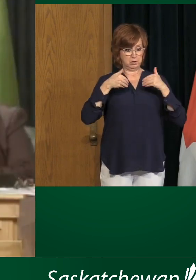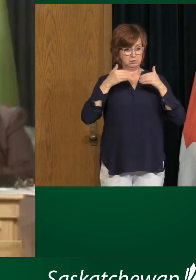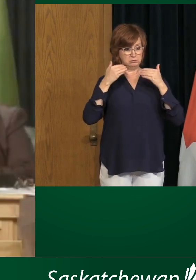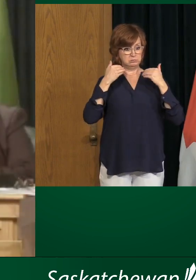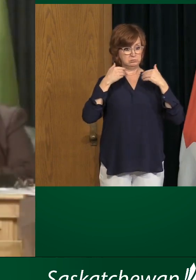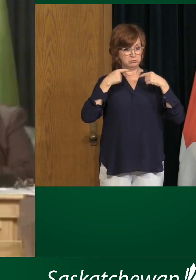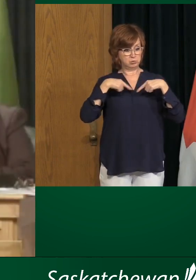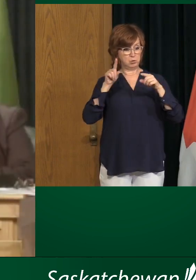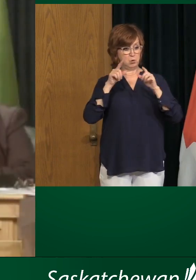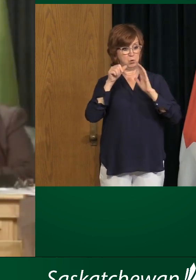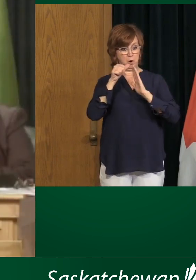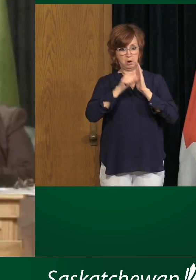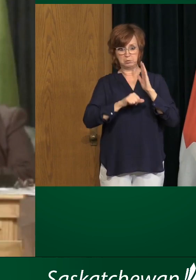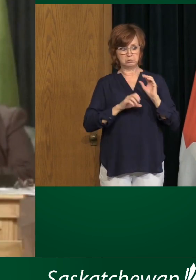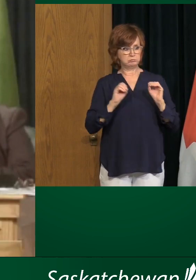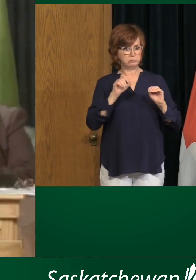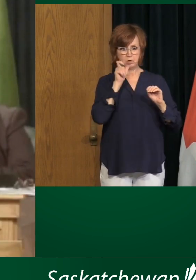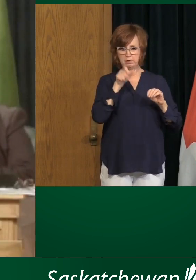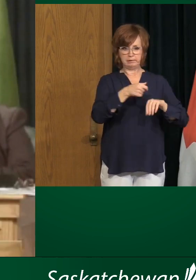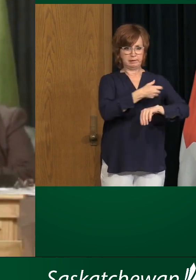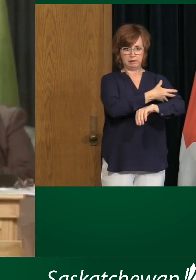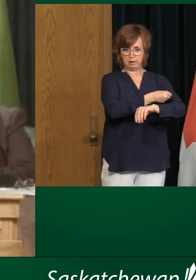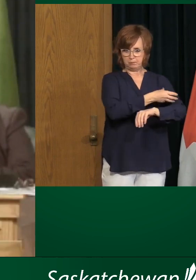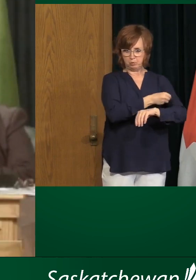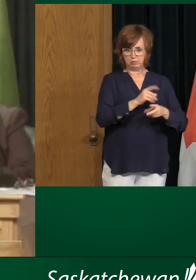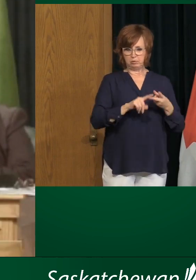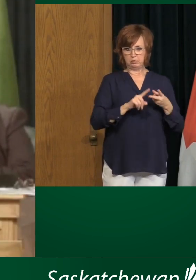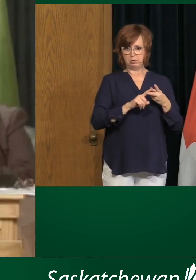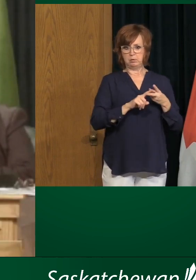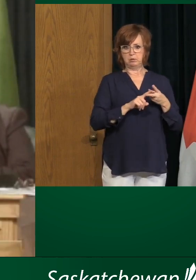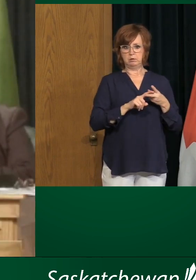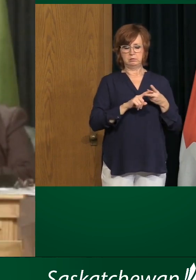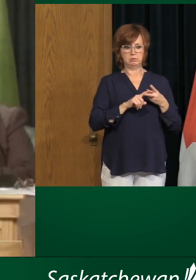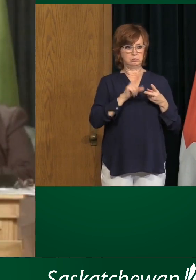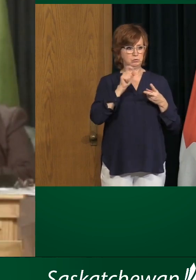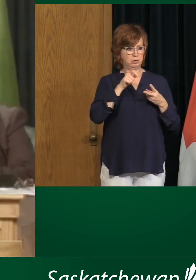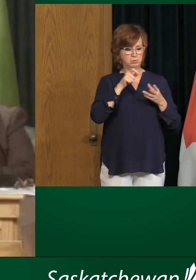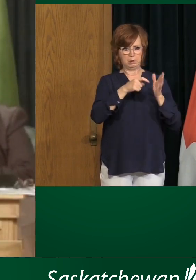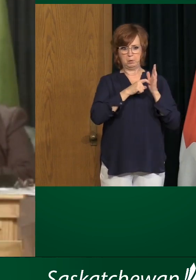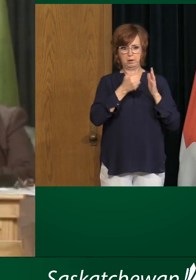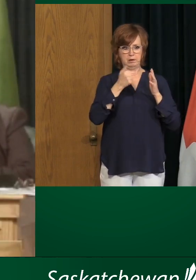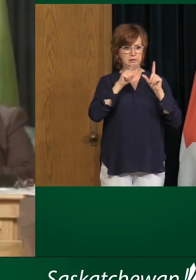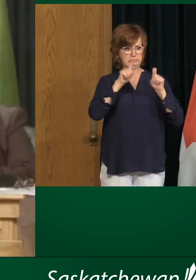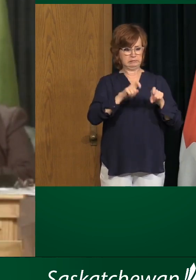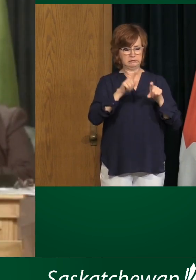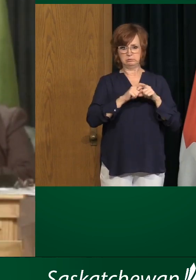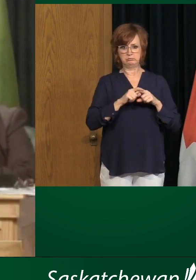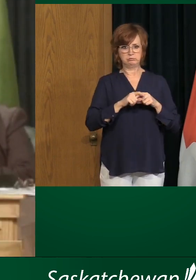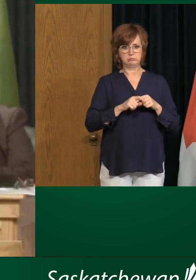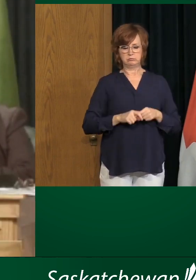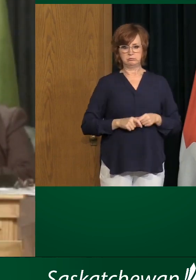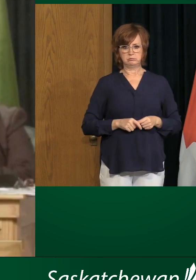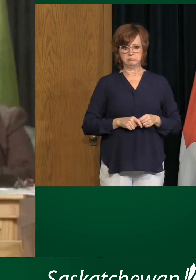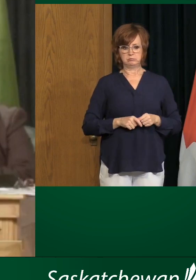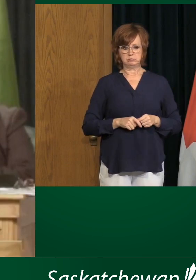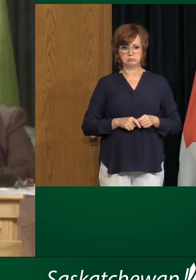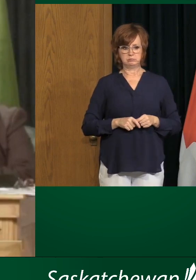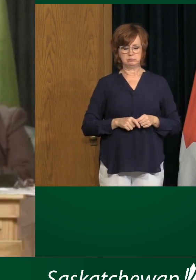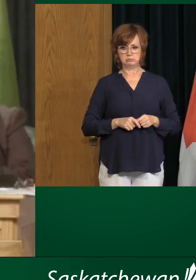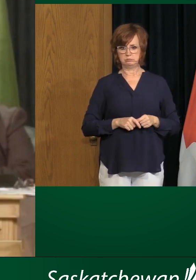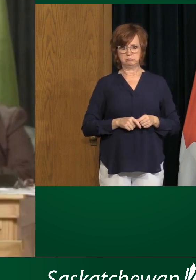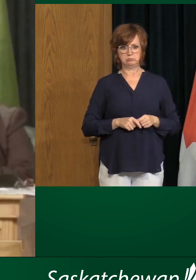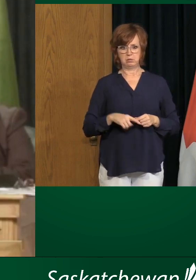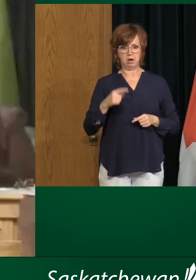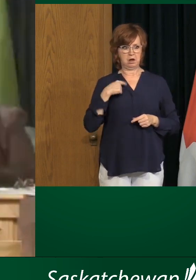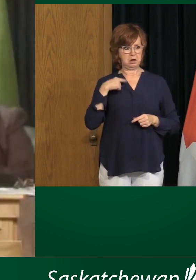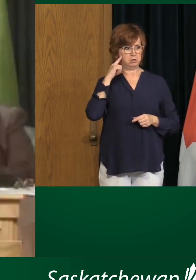other types of stuff. So things like preoperative testing would have been way down. So I'm not aware of any tests that have been put to the